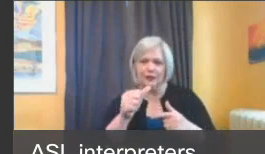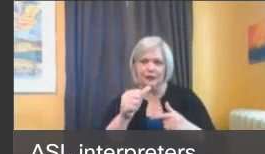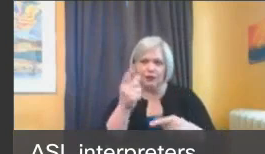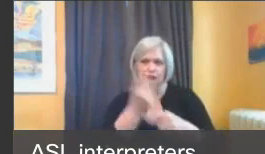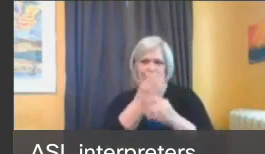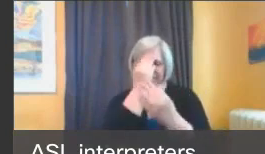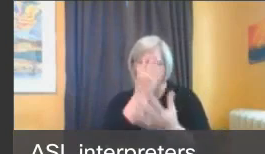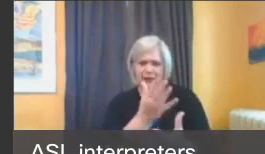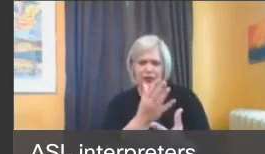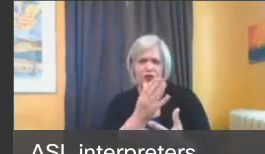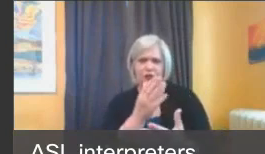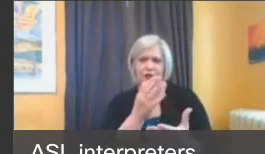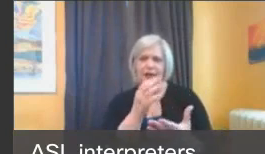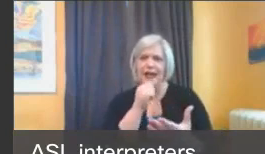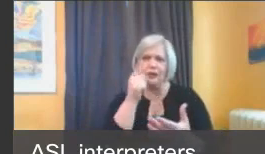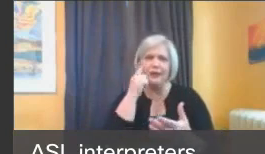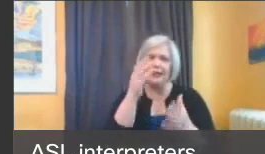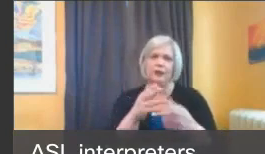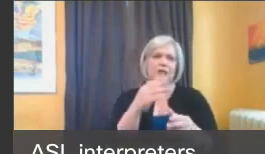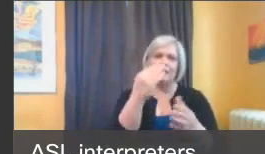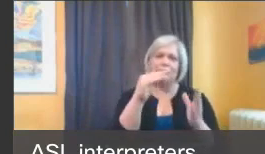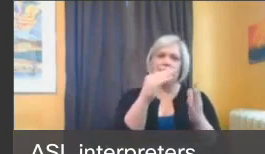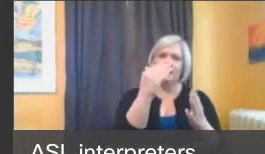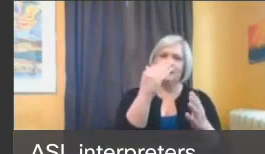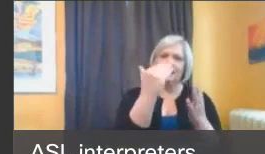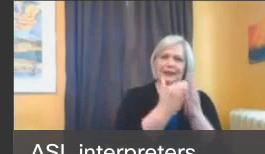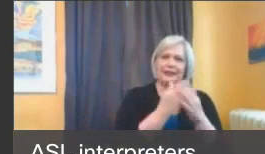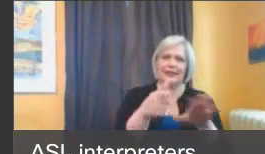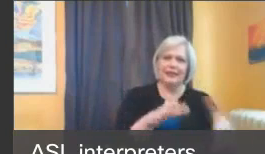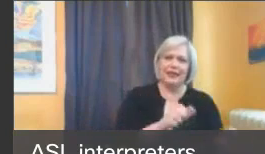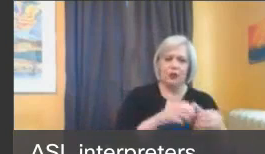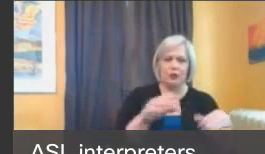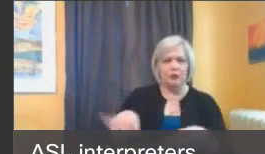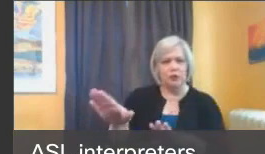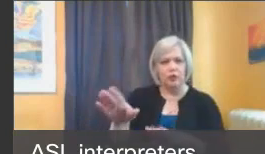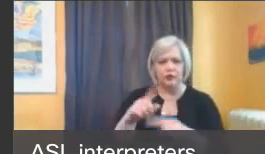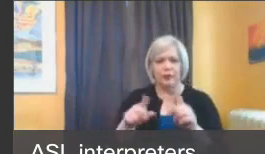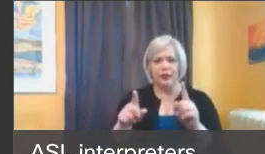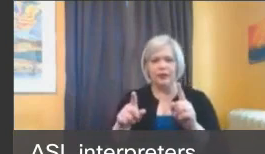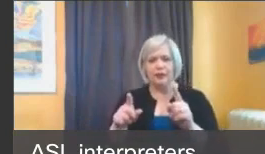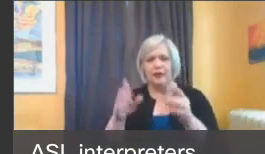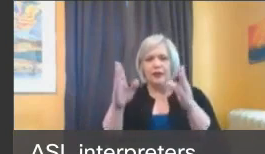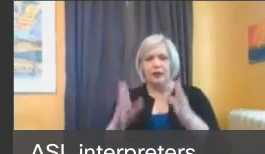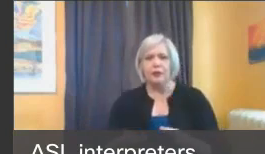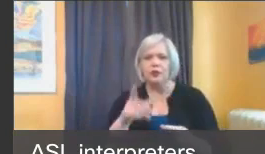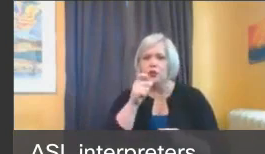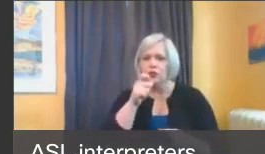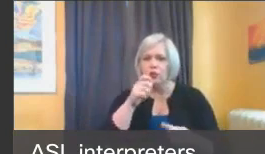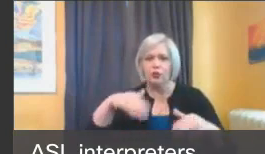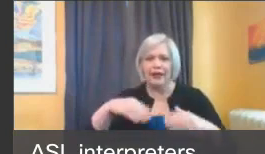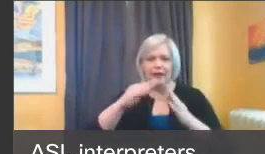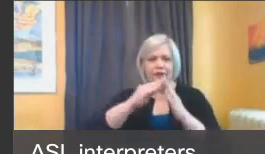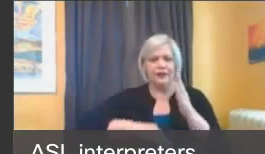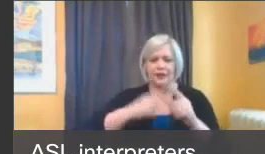of someone who was listed on the rolls as dead or having moved, but just someone who hadn't filled out the